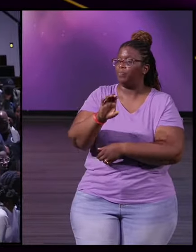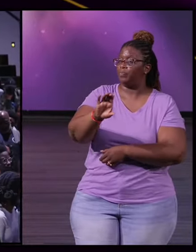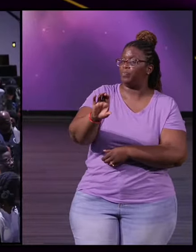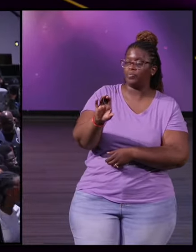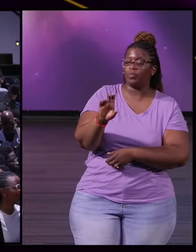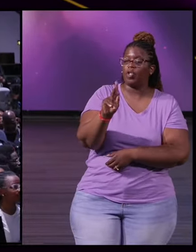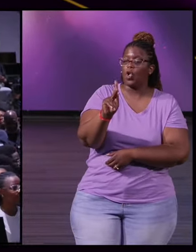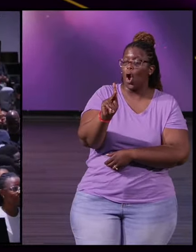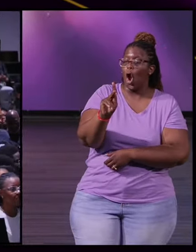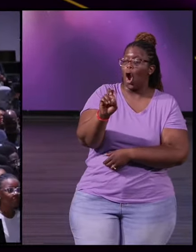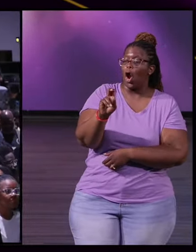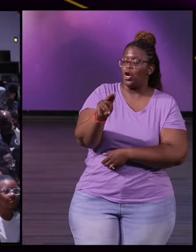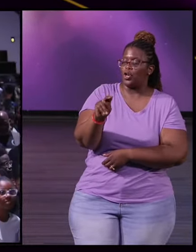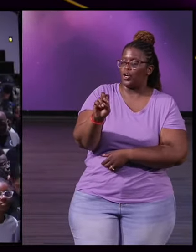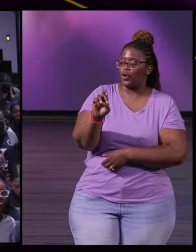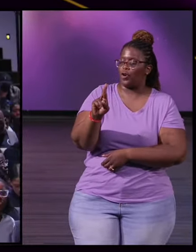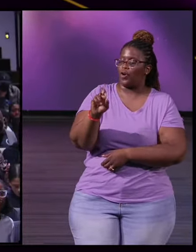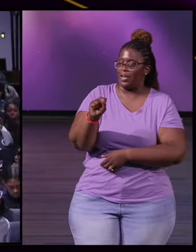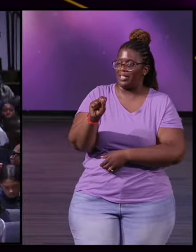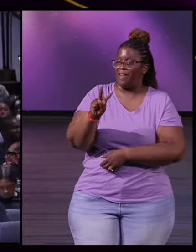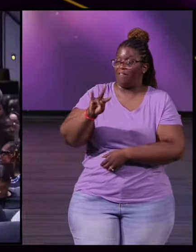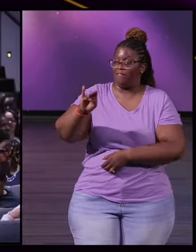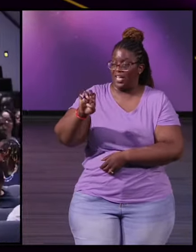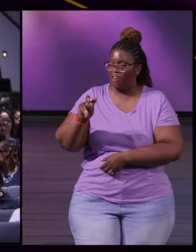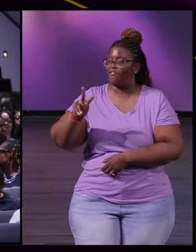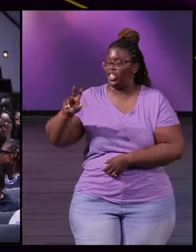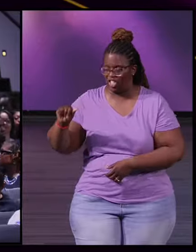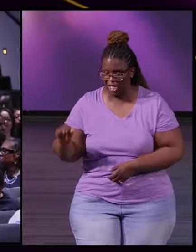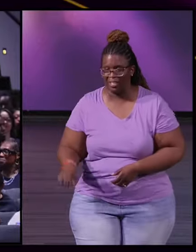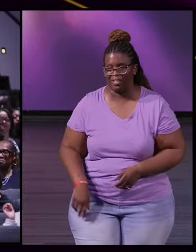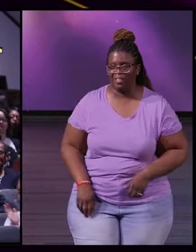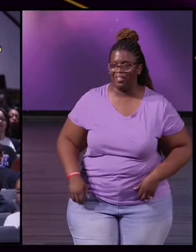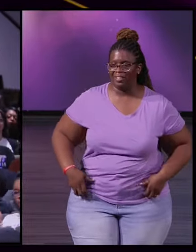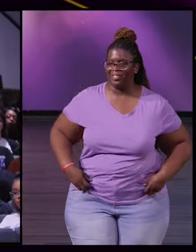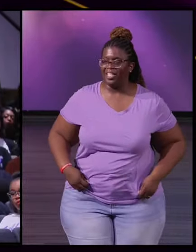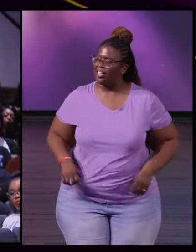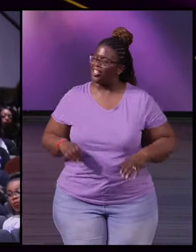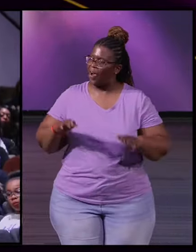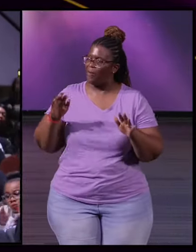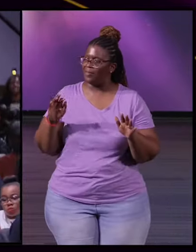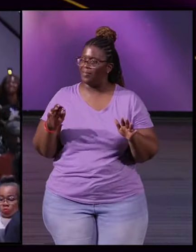Kernersville. All right, y'all shout out to people who traveled to get here. And